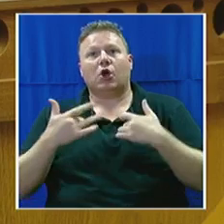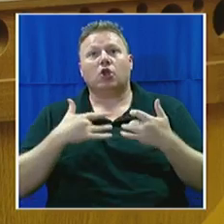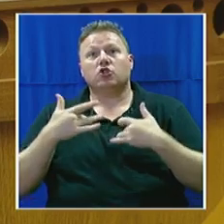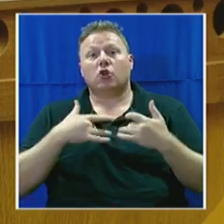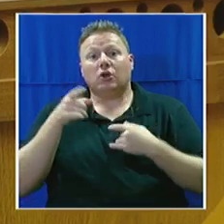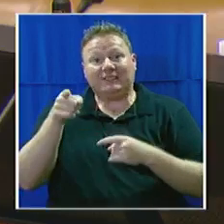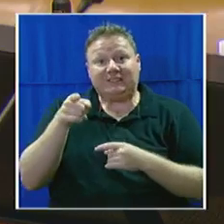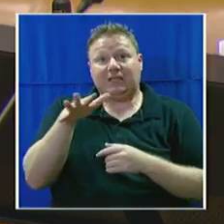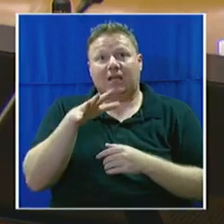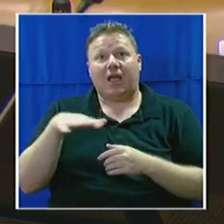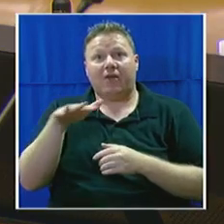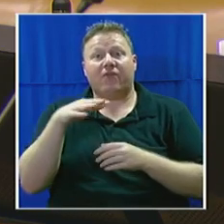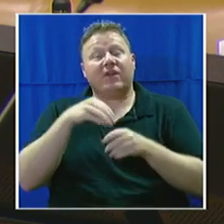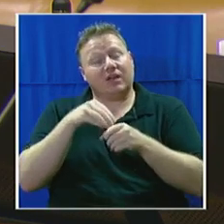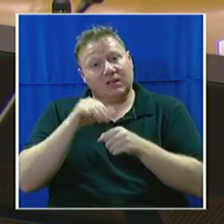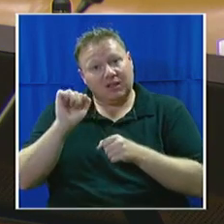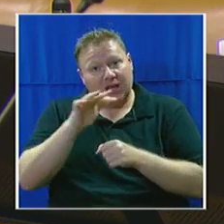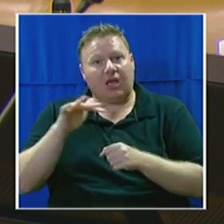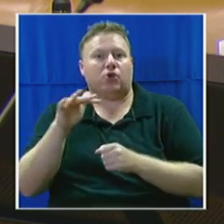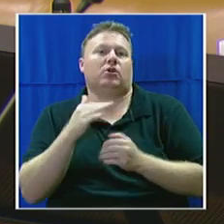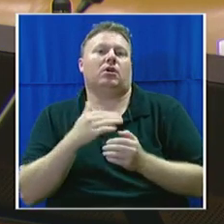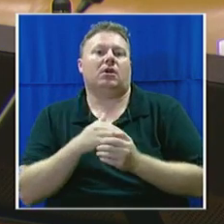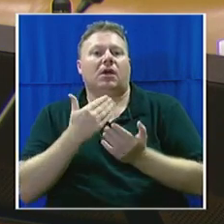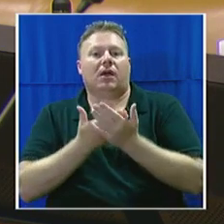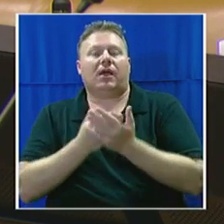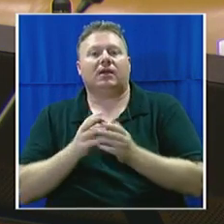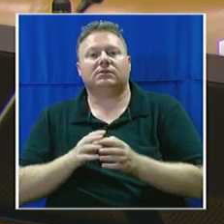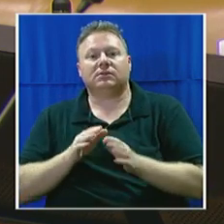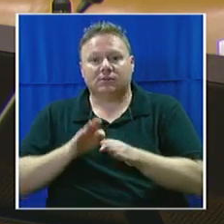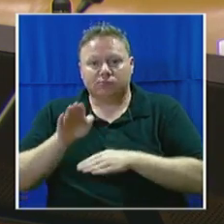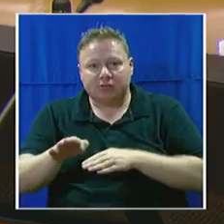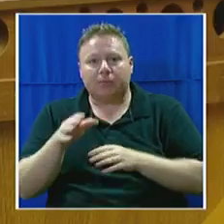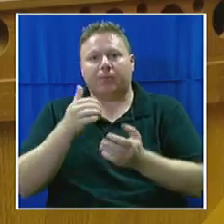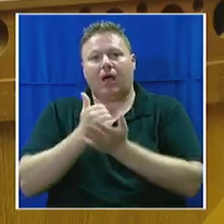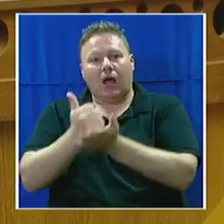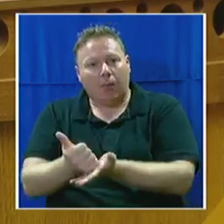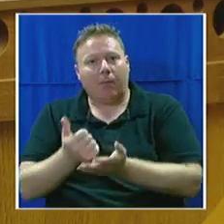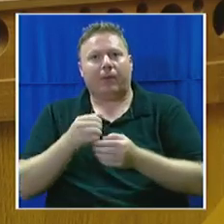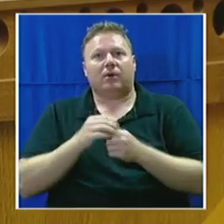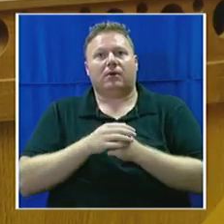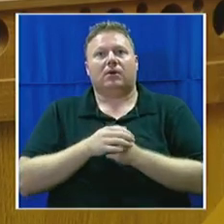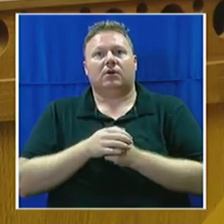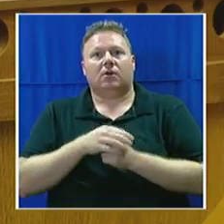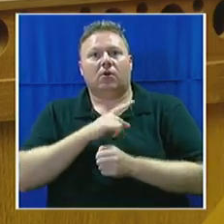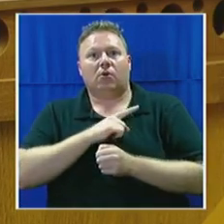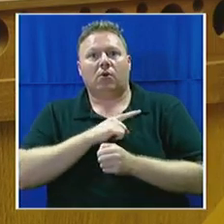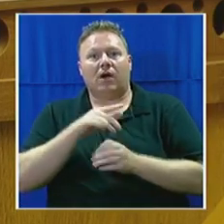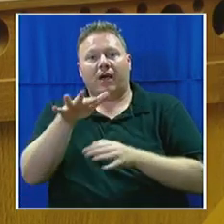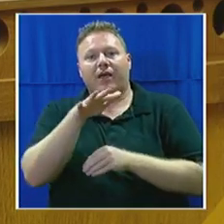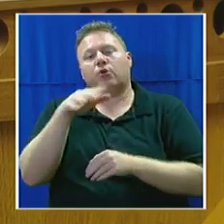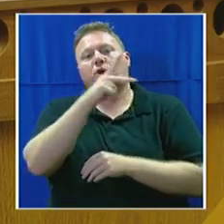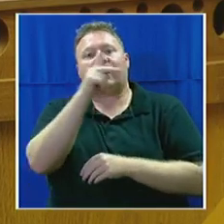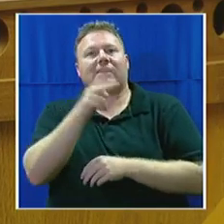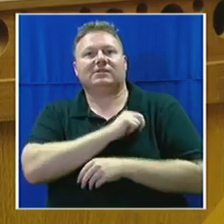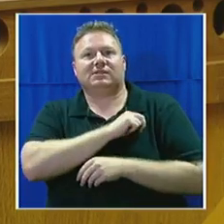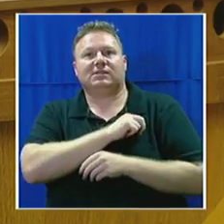have in their facility so that we can be able to step in, because this is also a facility in KwaZulu-Natal. But let's stand